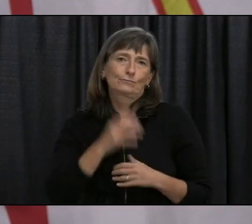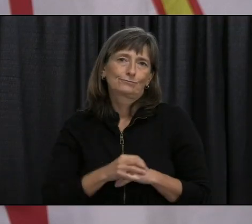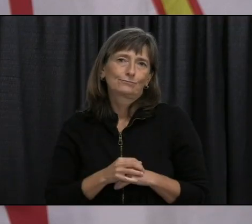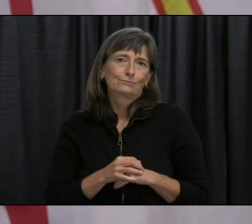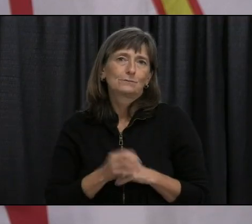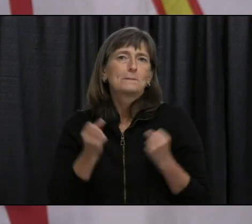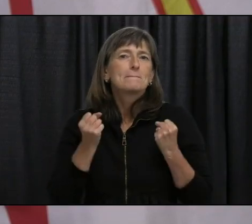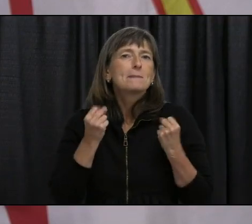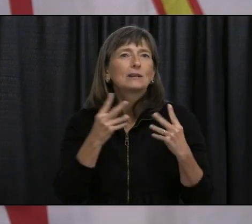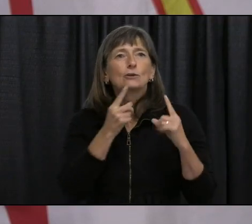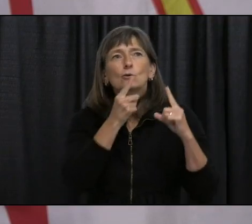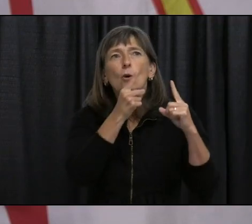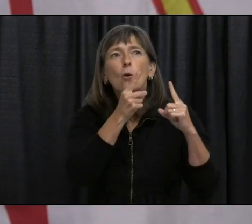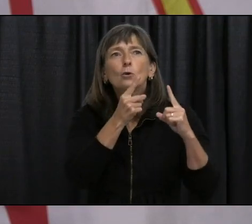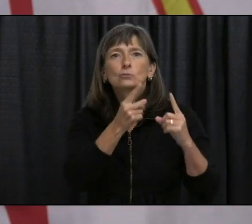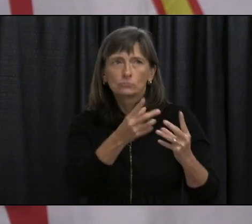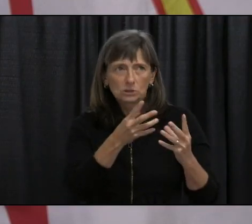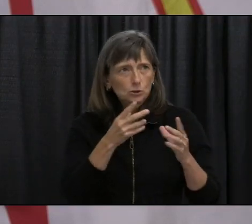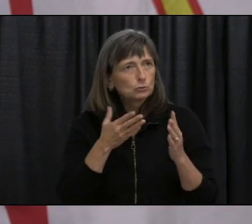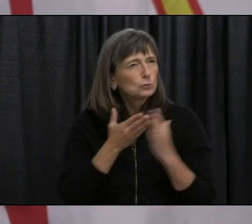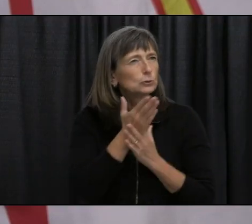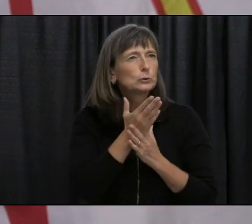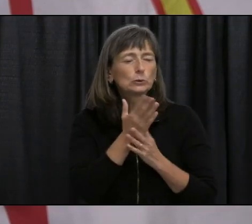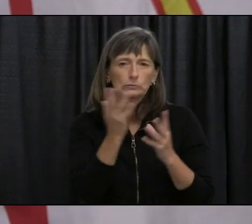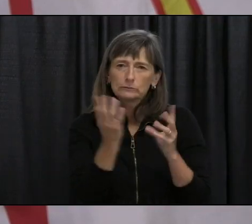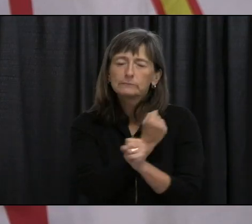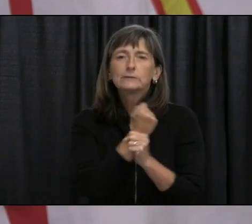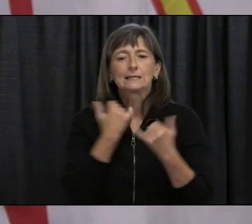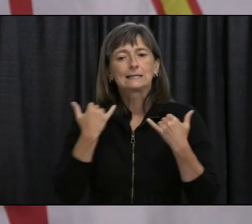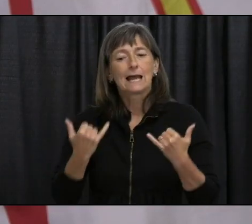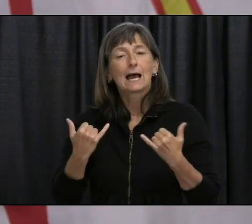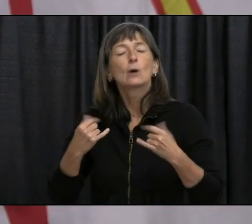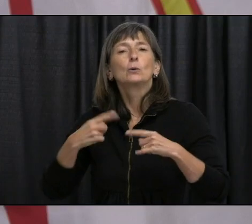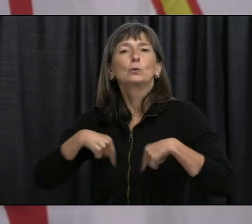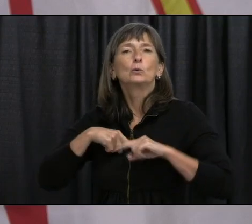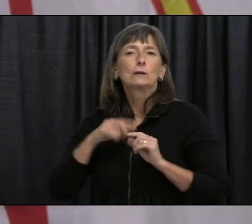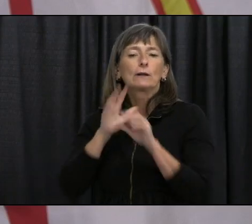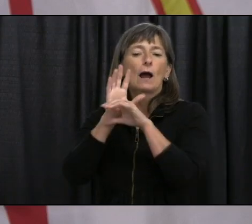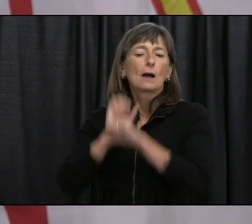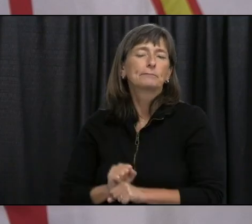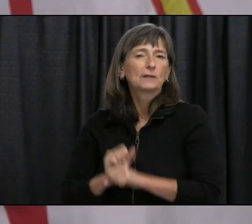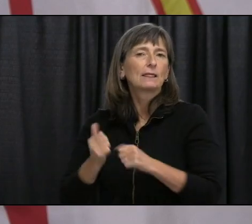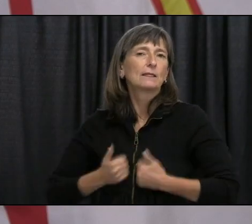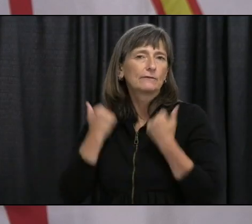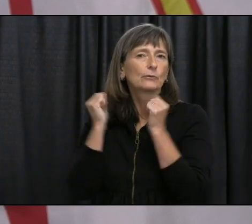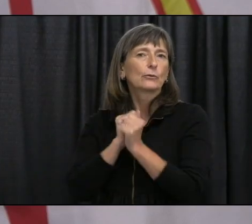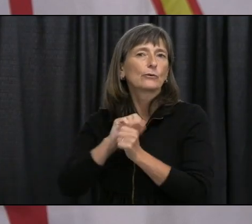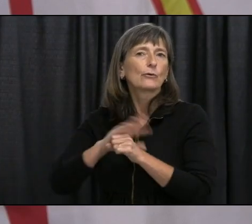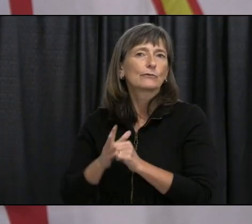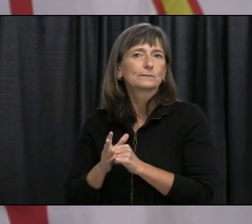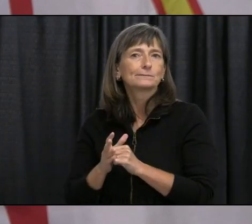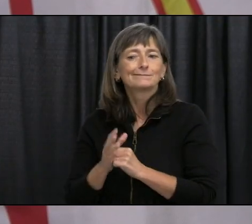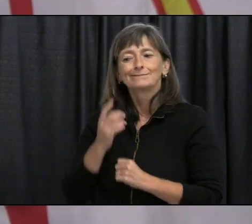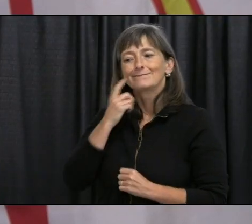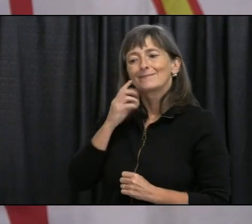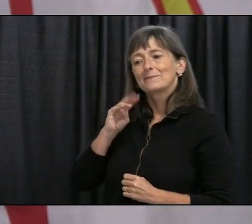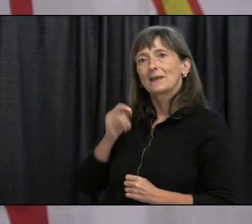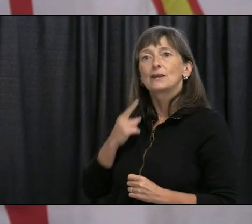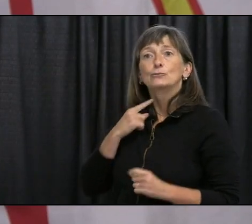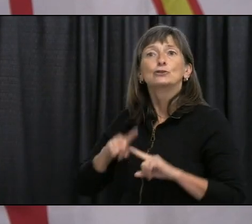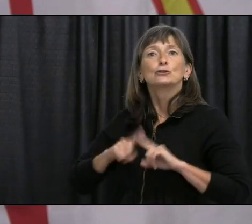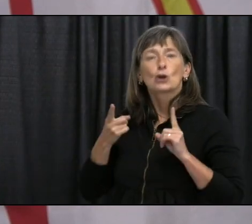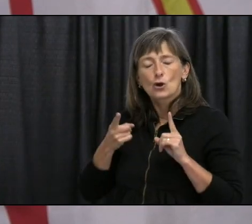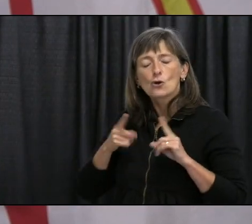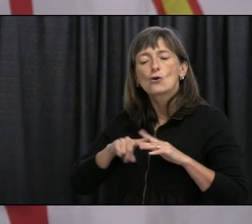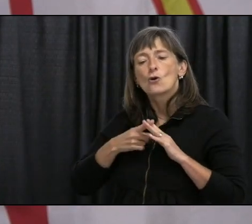milestones, and we are now learning to live with COVID-19. In May, we started to take steps to safely reopen our economy, and this has continued through the